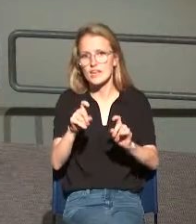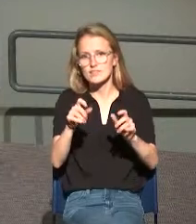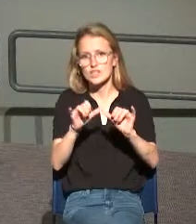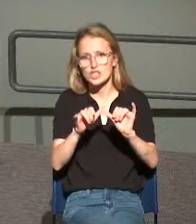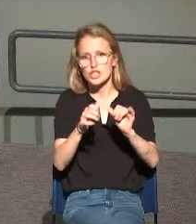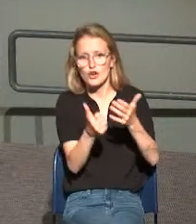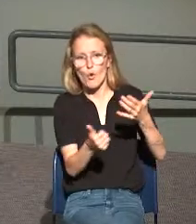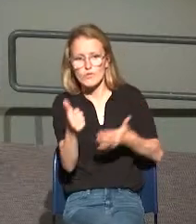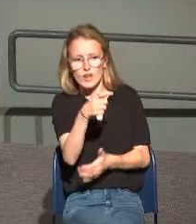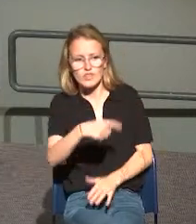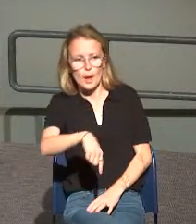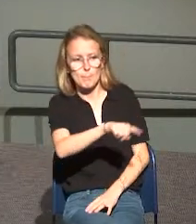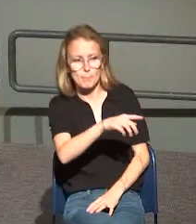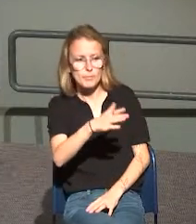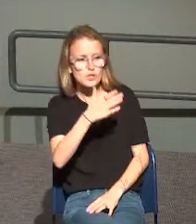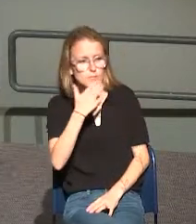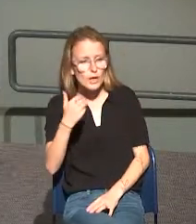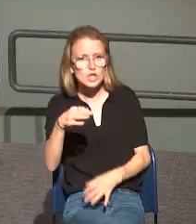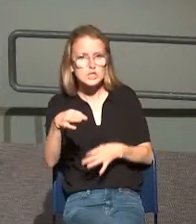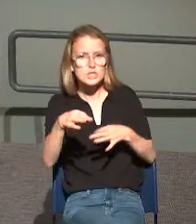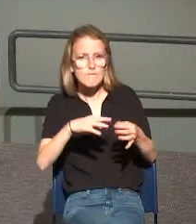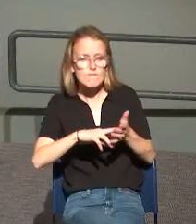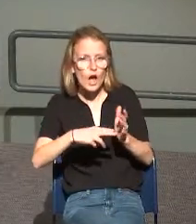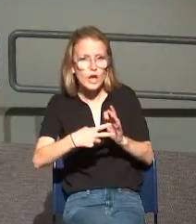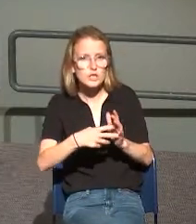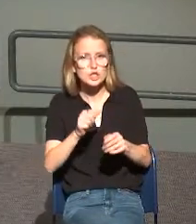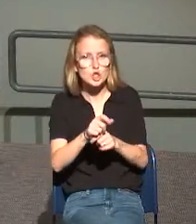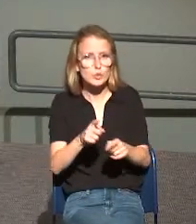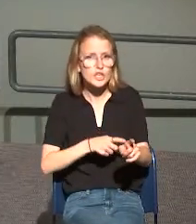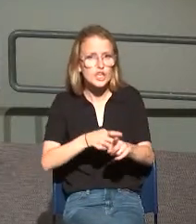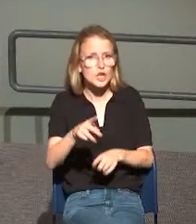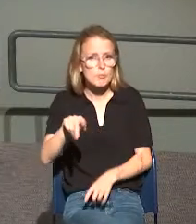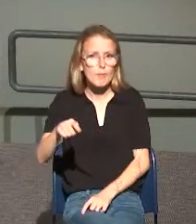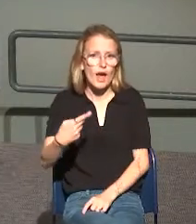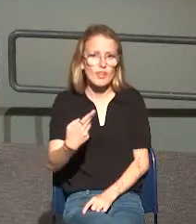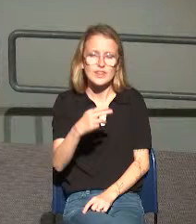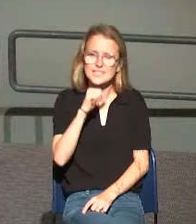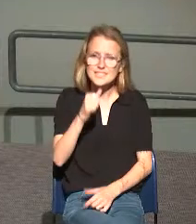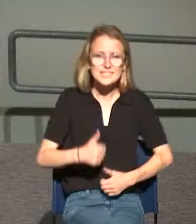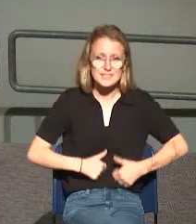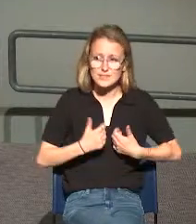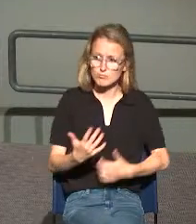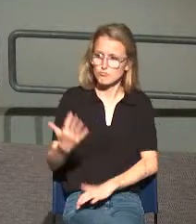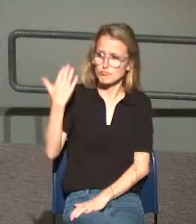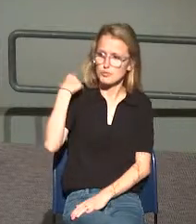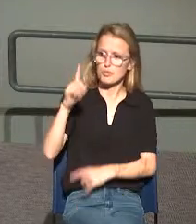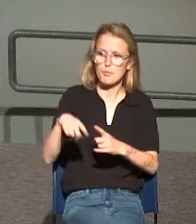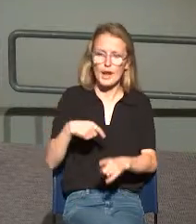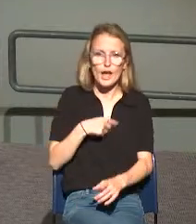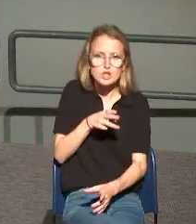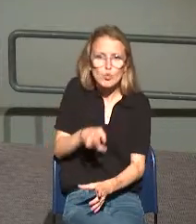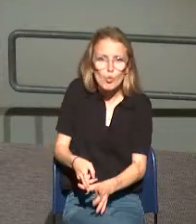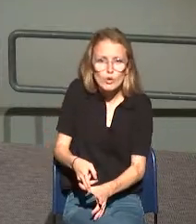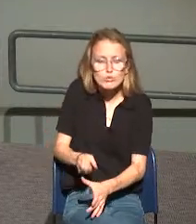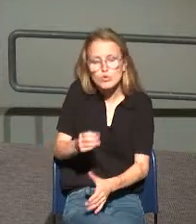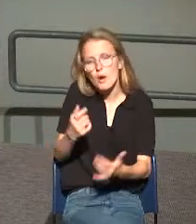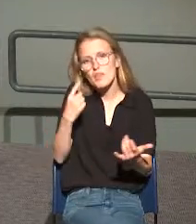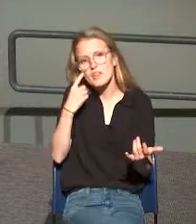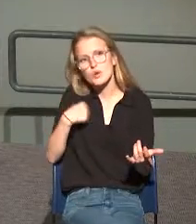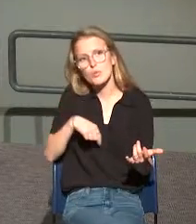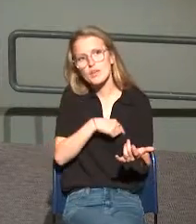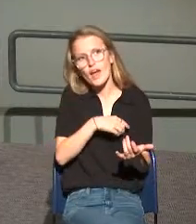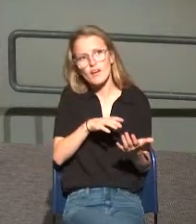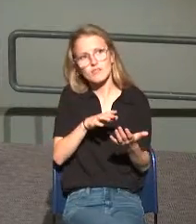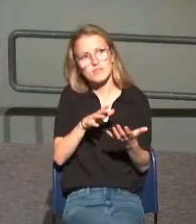this better defined career path that didn't exist when I was a young flight test engineer. So I think we've made the test